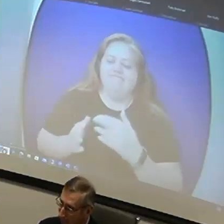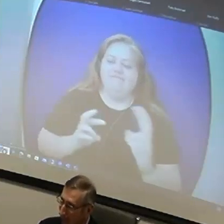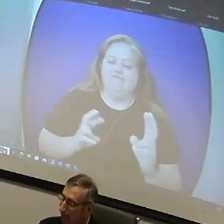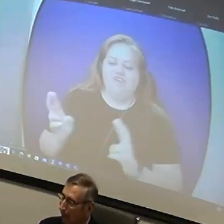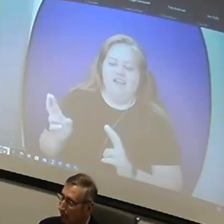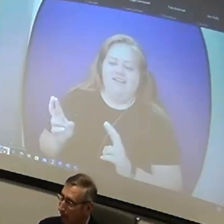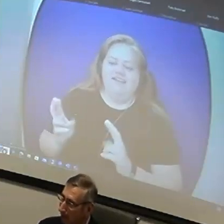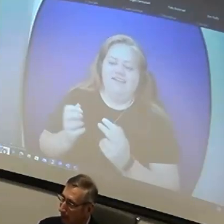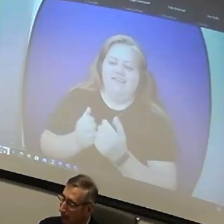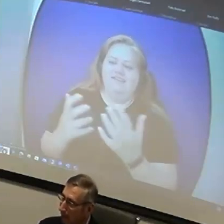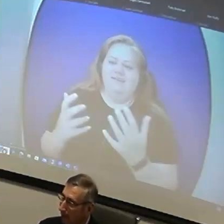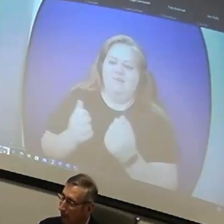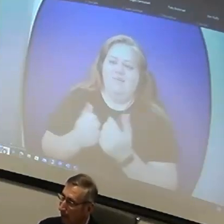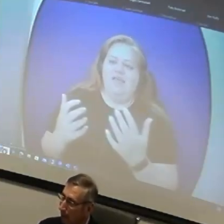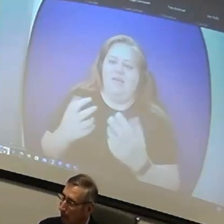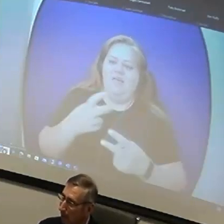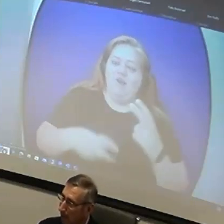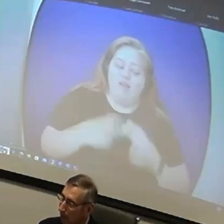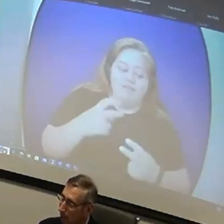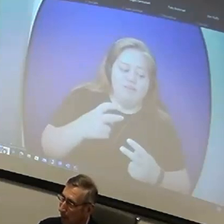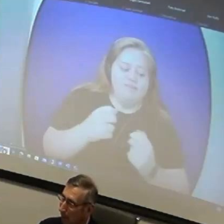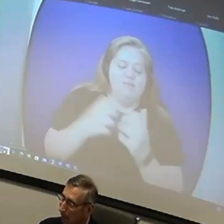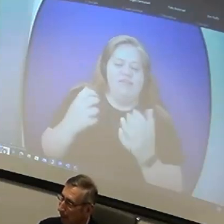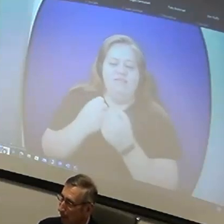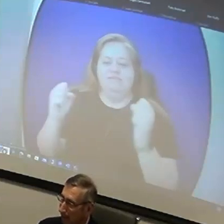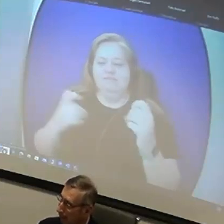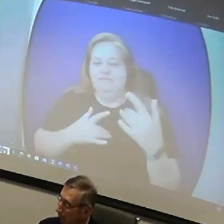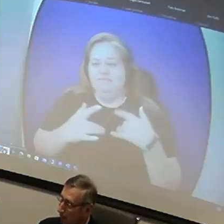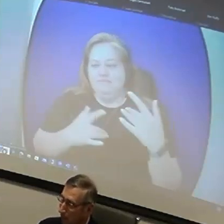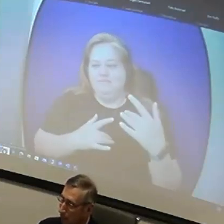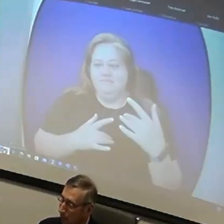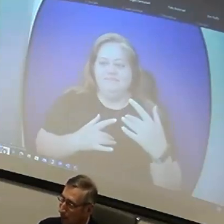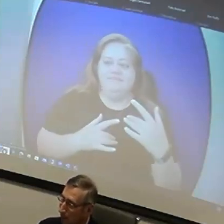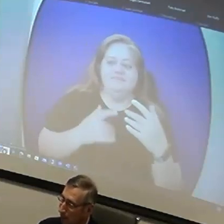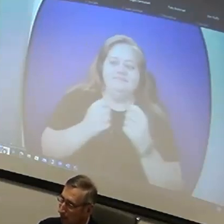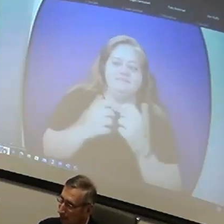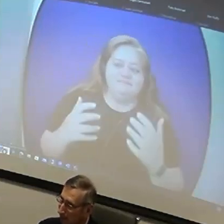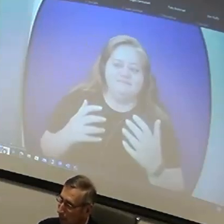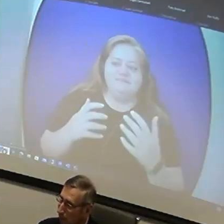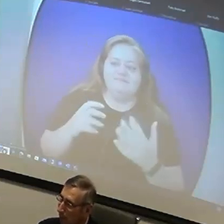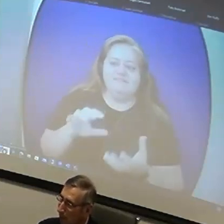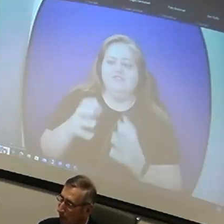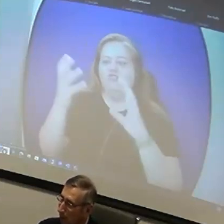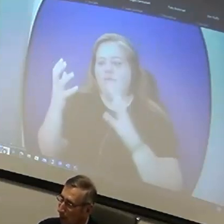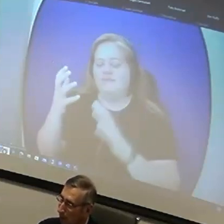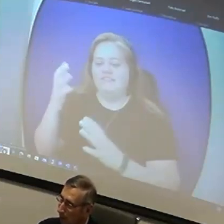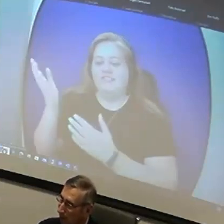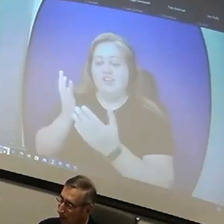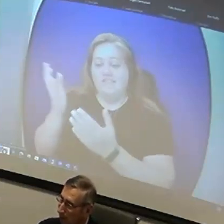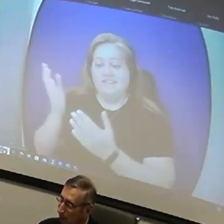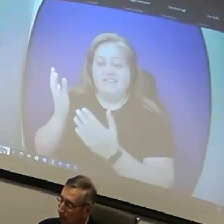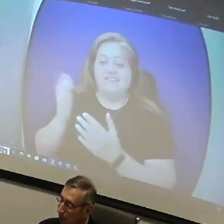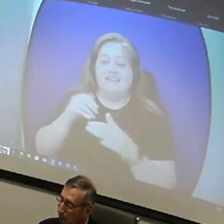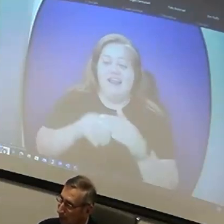without incident, without any safety problems, without interruption to service. It's a tremendous accomplishment.